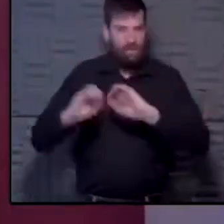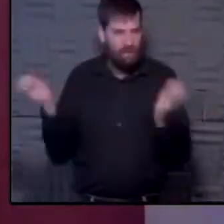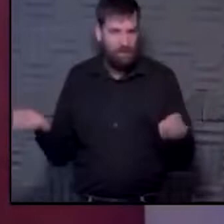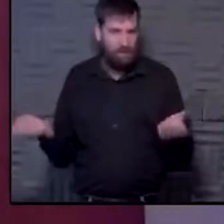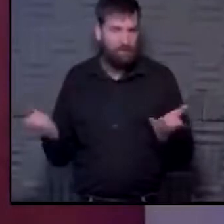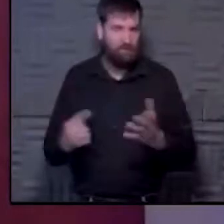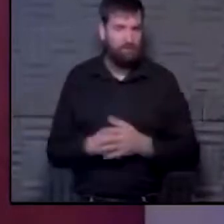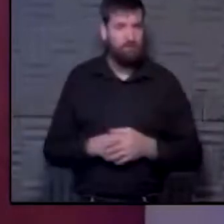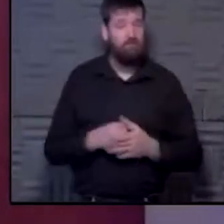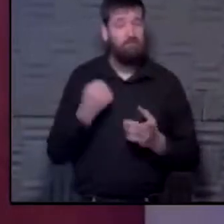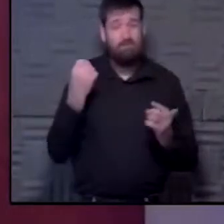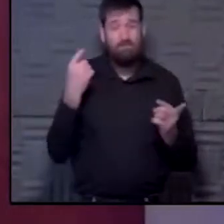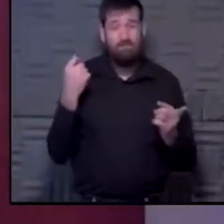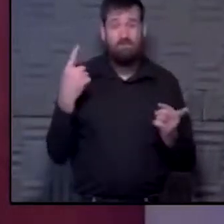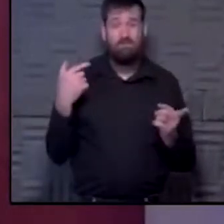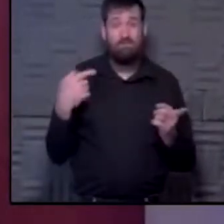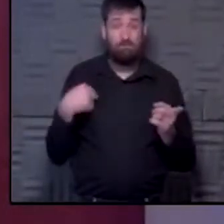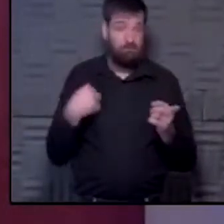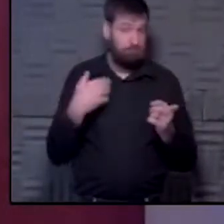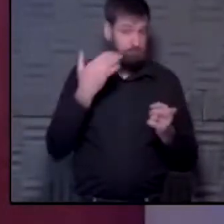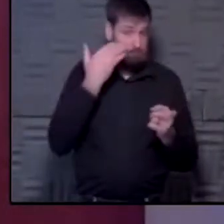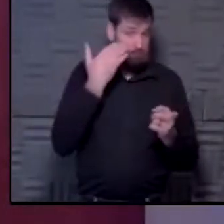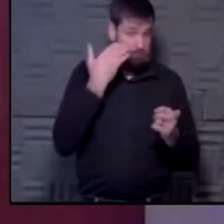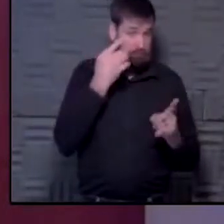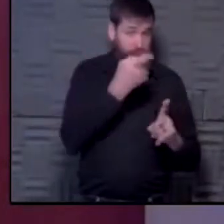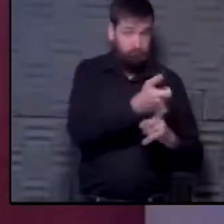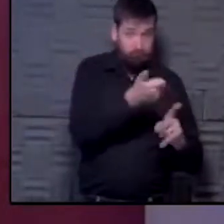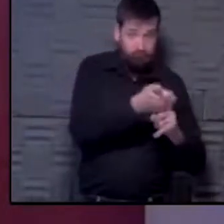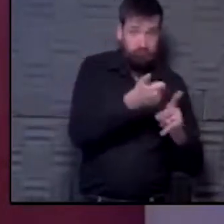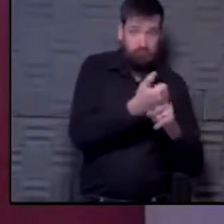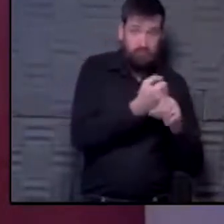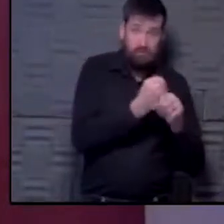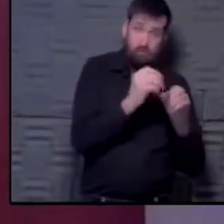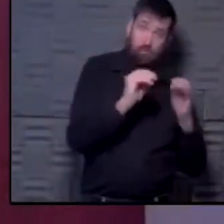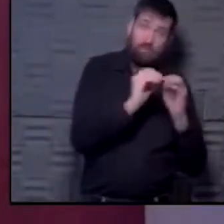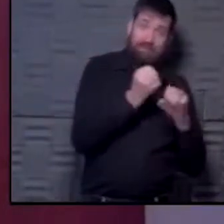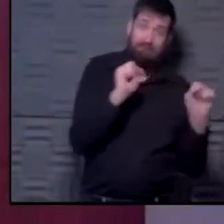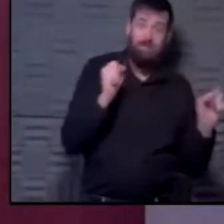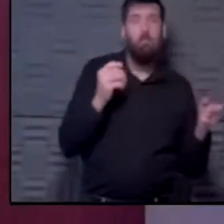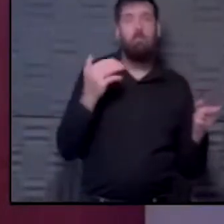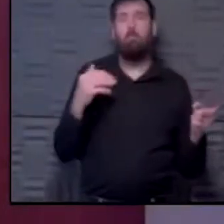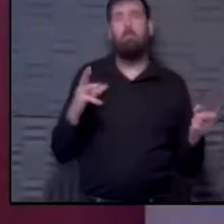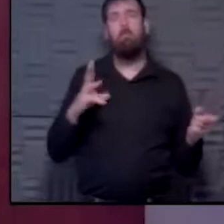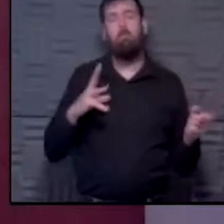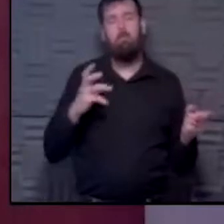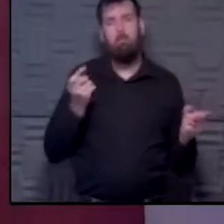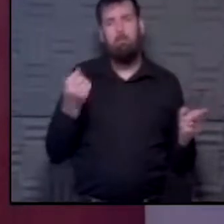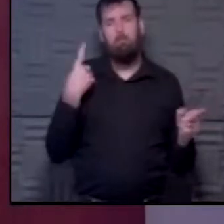And to know that you had been and that you're safer than if you had not been vaccinated.